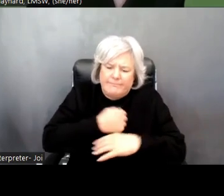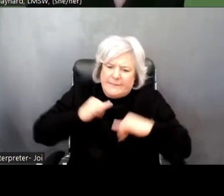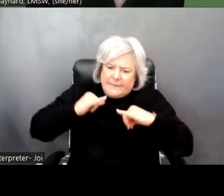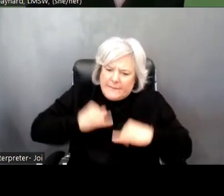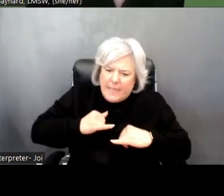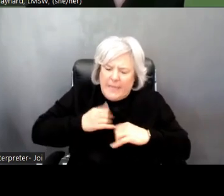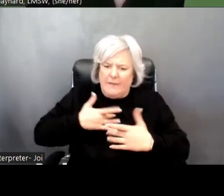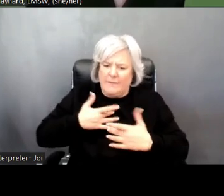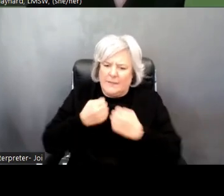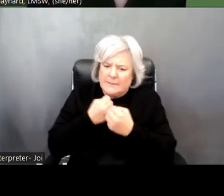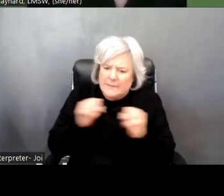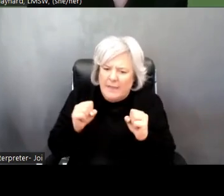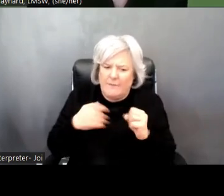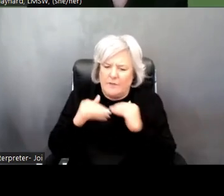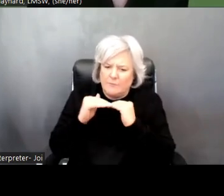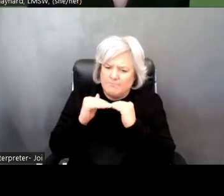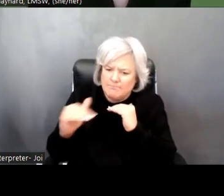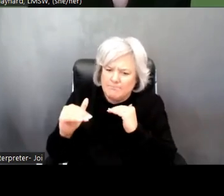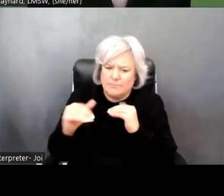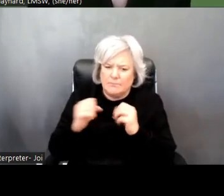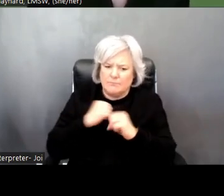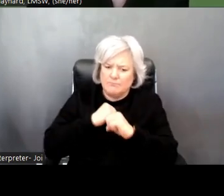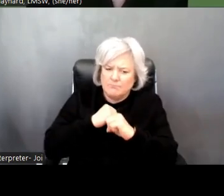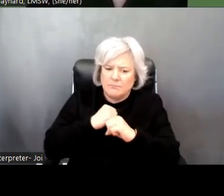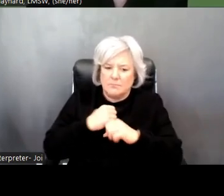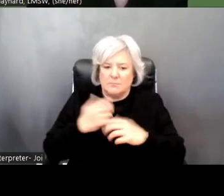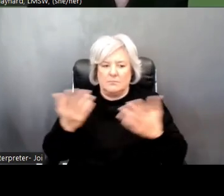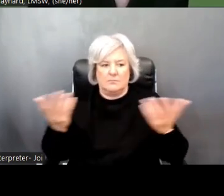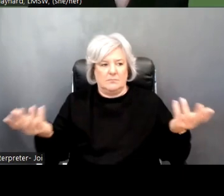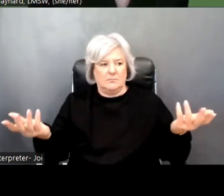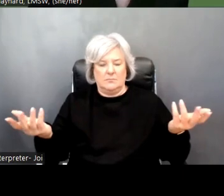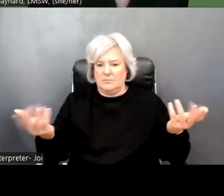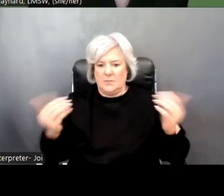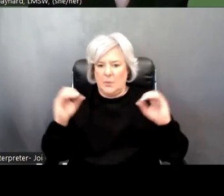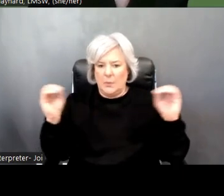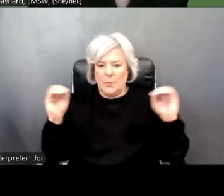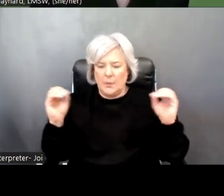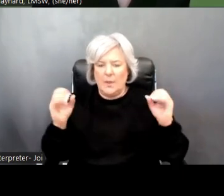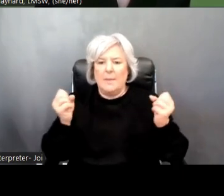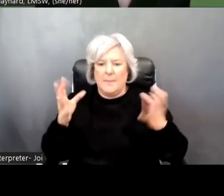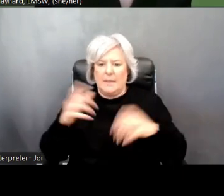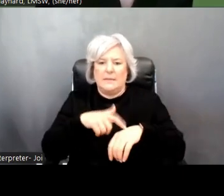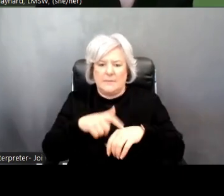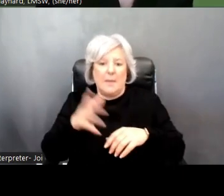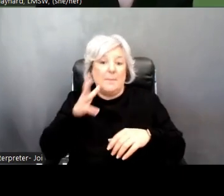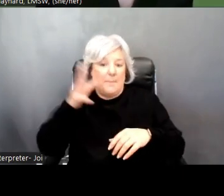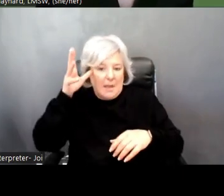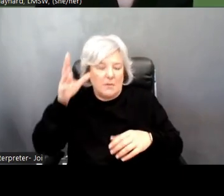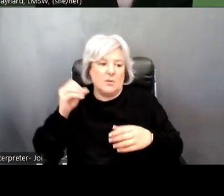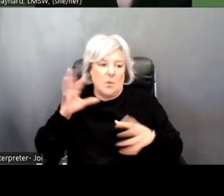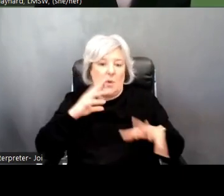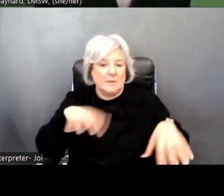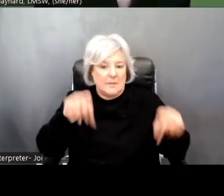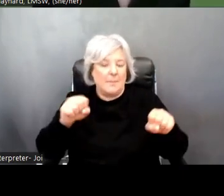secure attachments when proper therapeutic work is done by the parents and often with the help of adoption competent mental